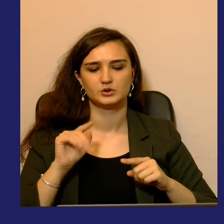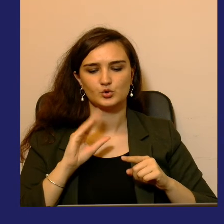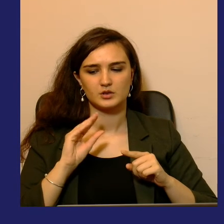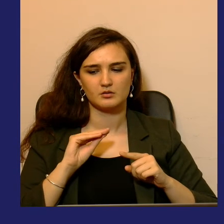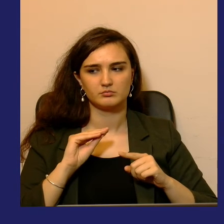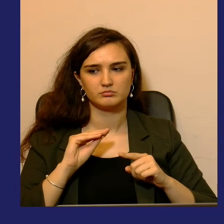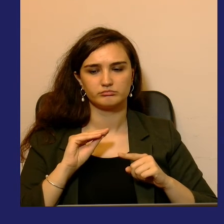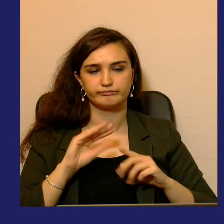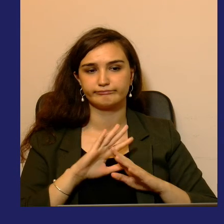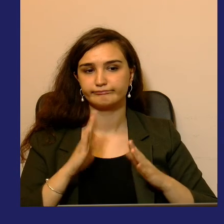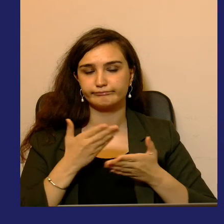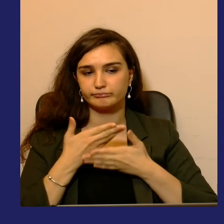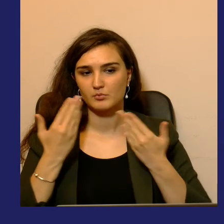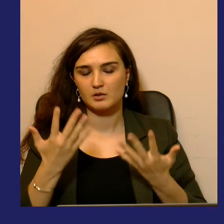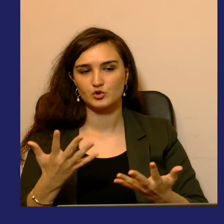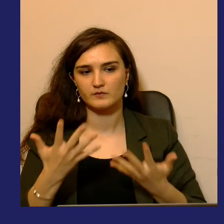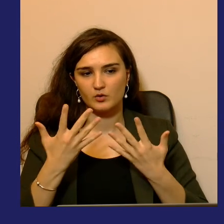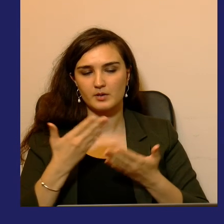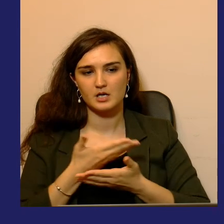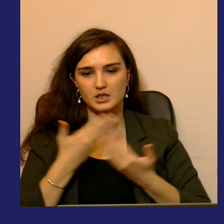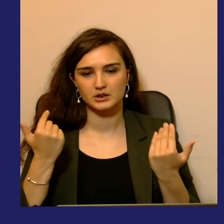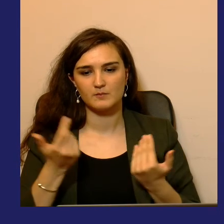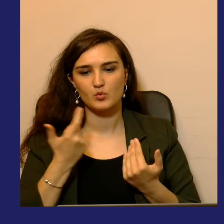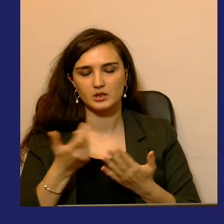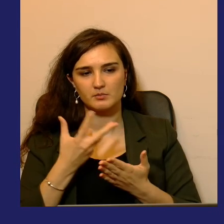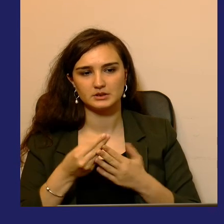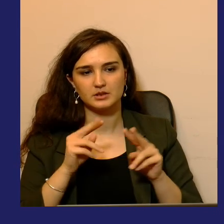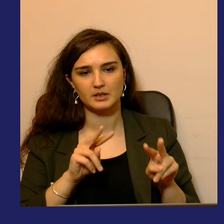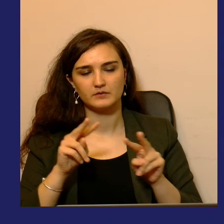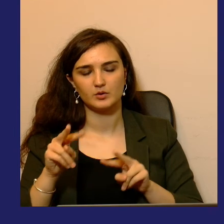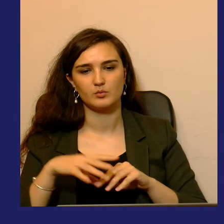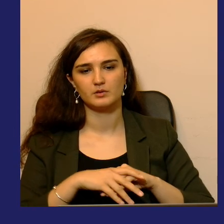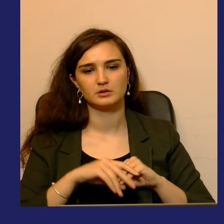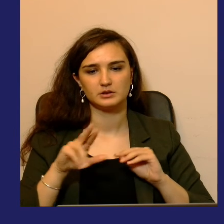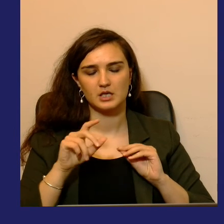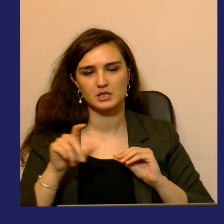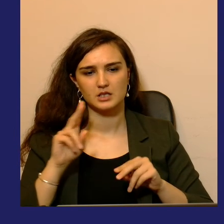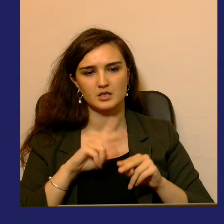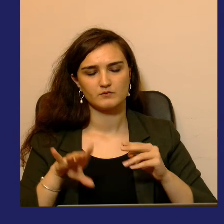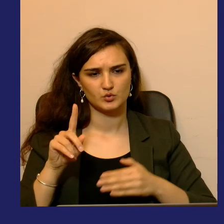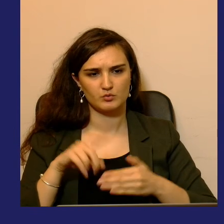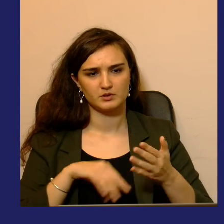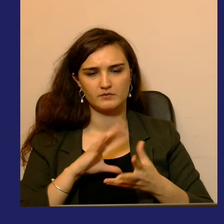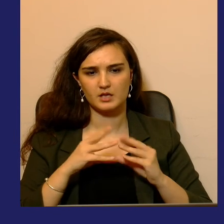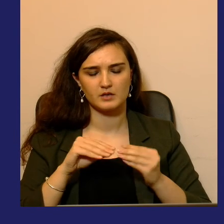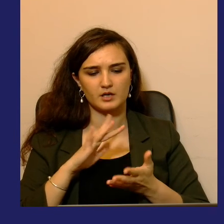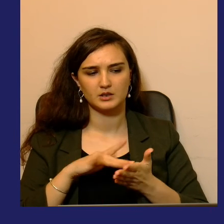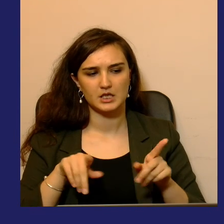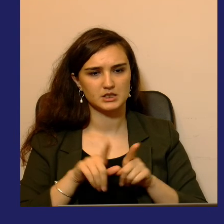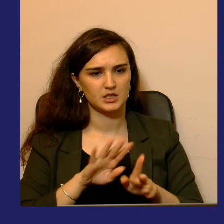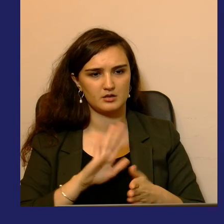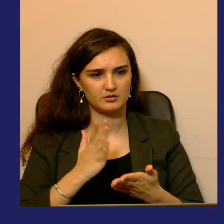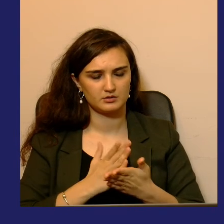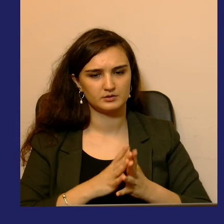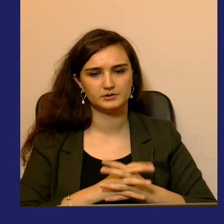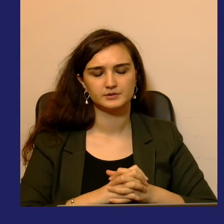oversight. Clearly, not all countries go this direction. And maybe more countries are even going the right